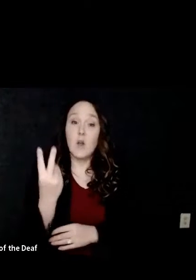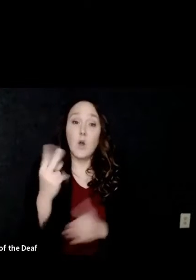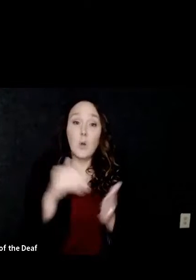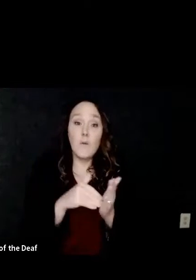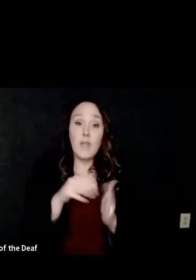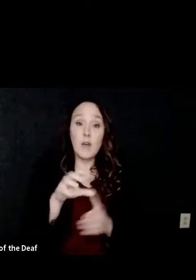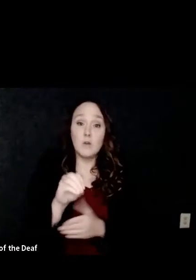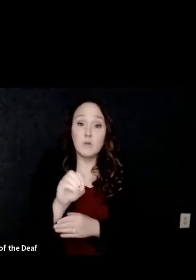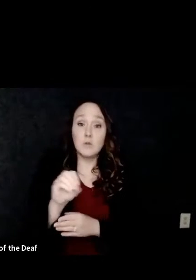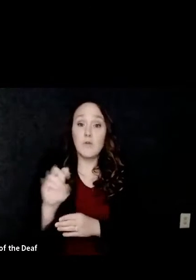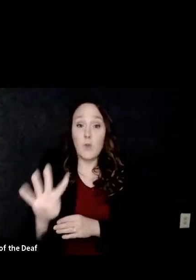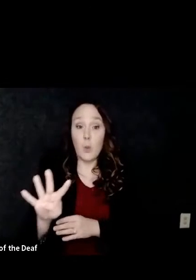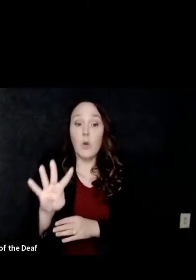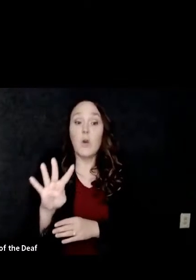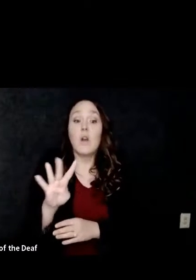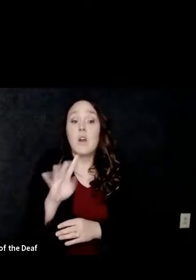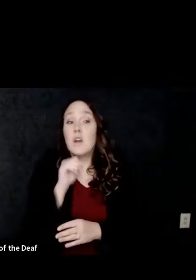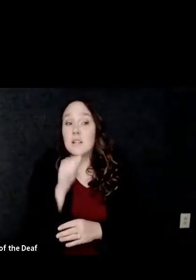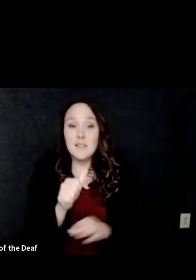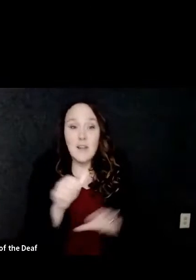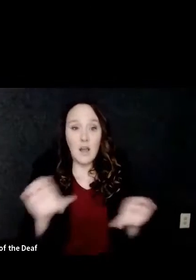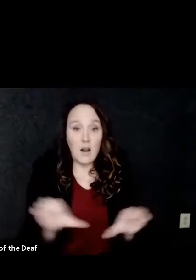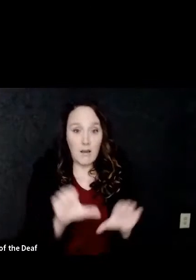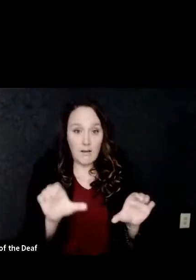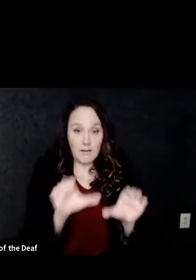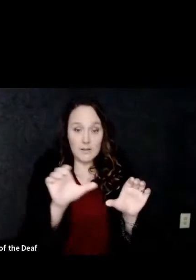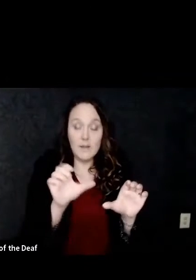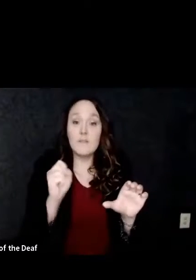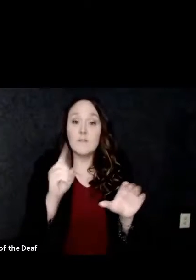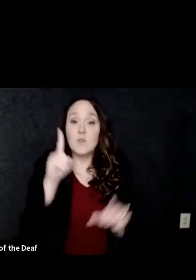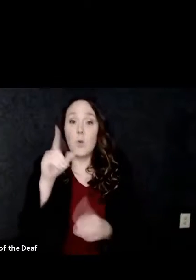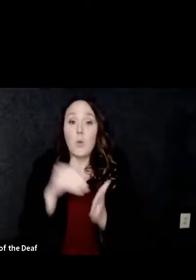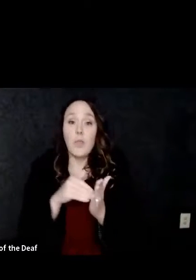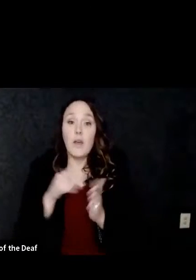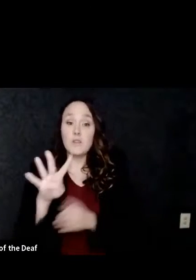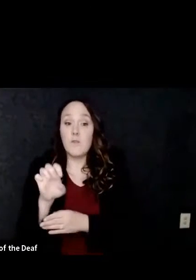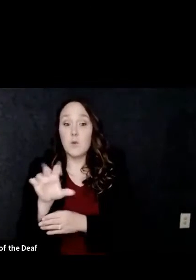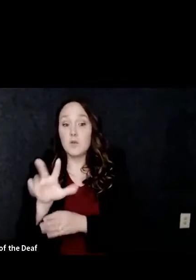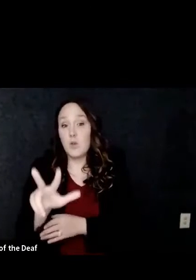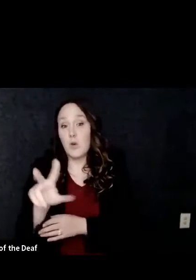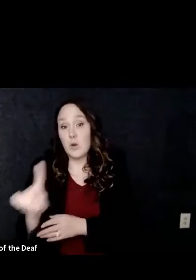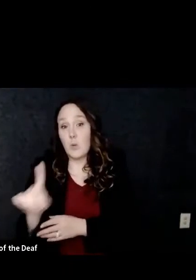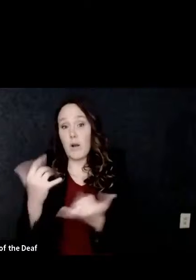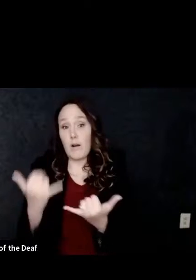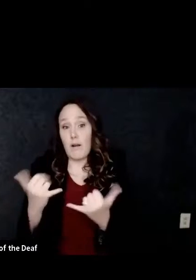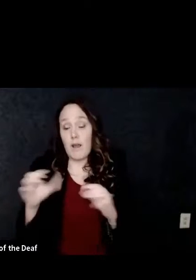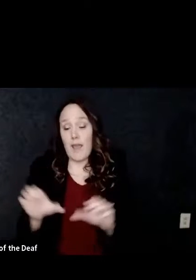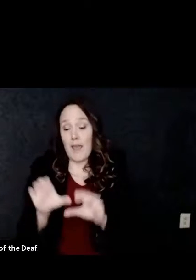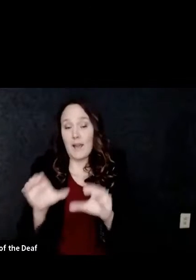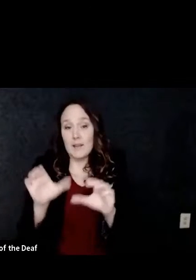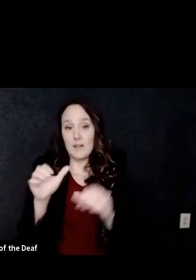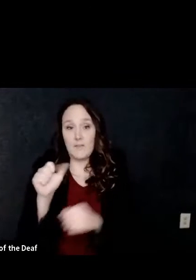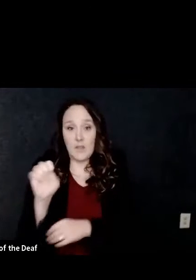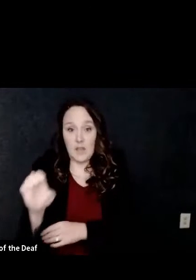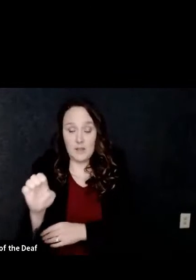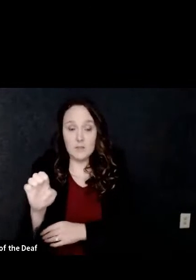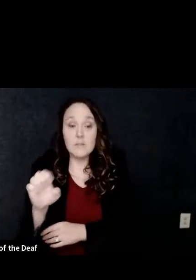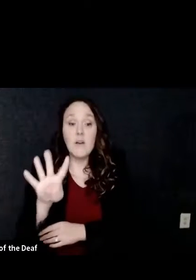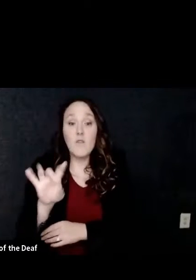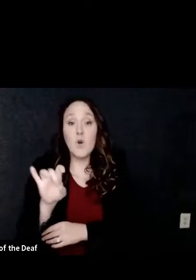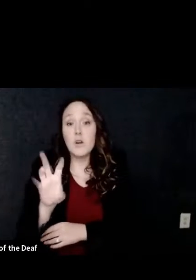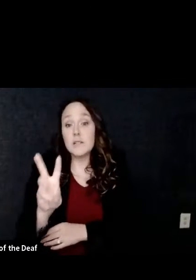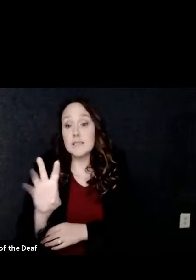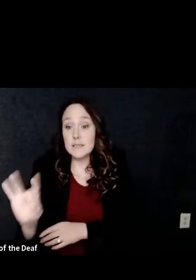12,004 of our cases are considered inactive, giving us 1,431 active cases.